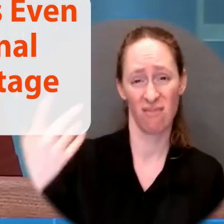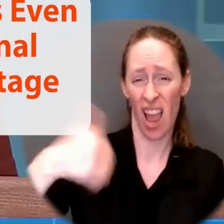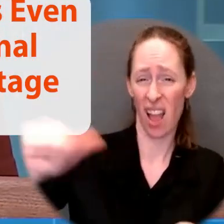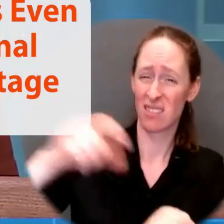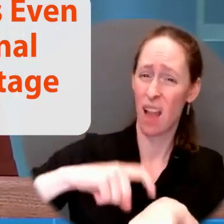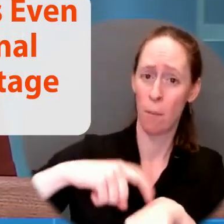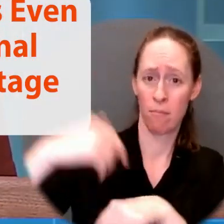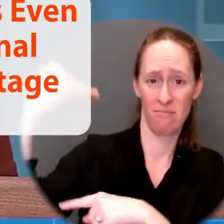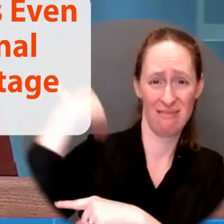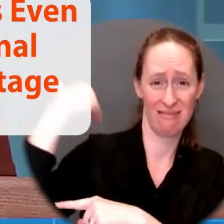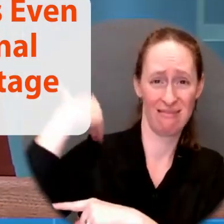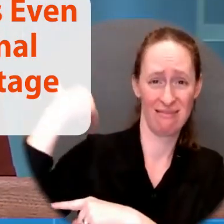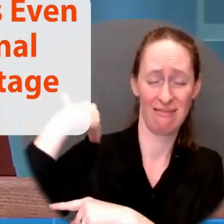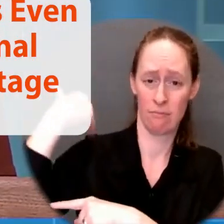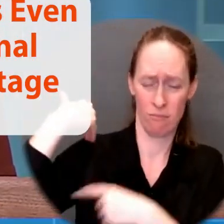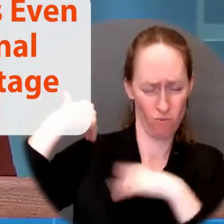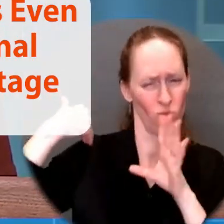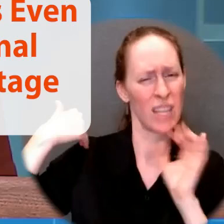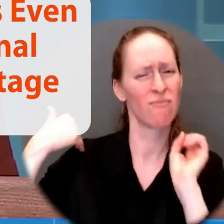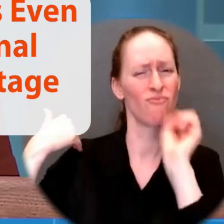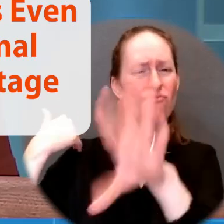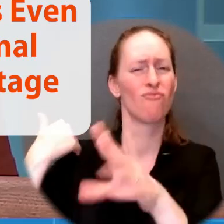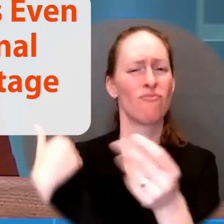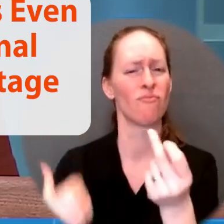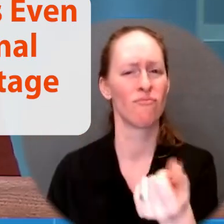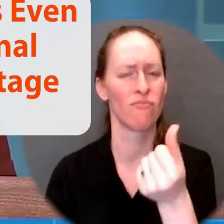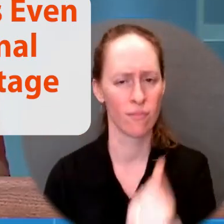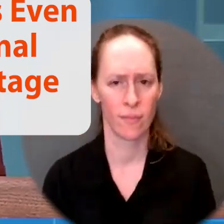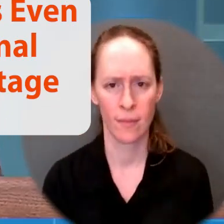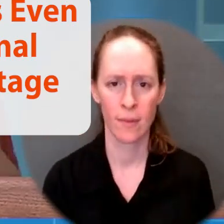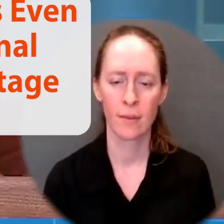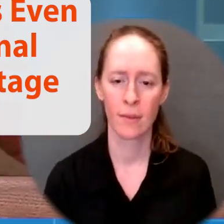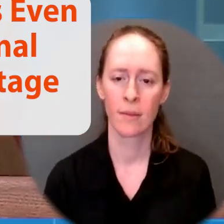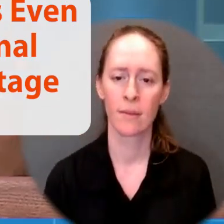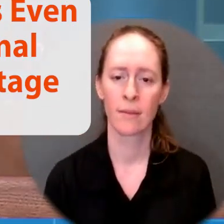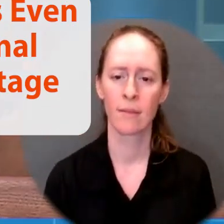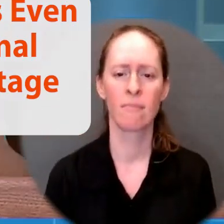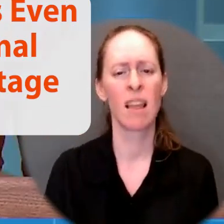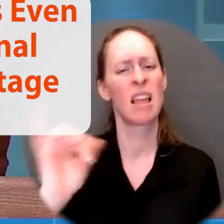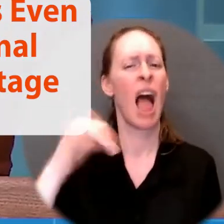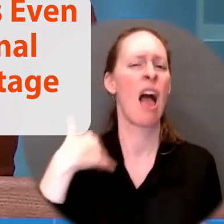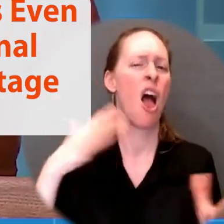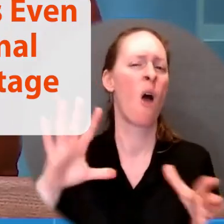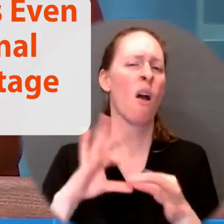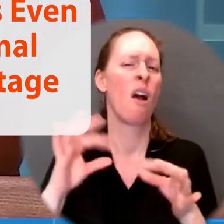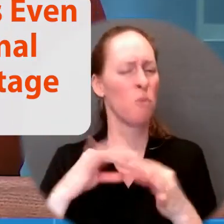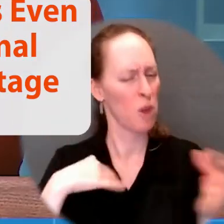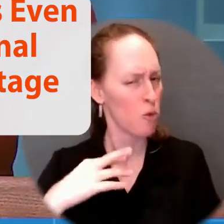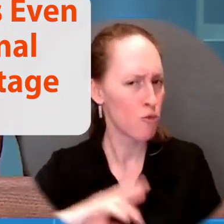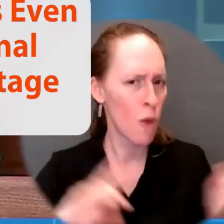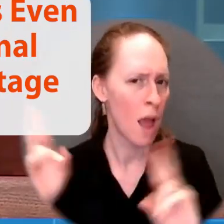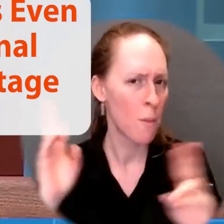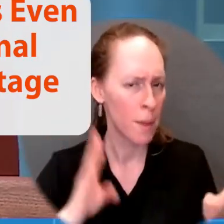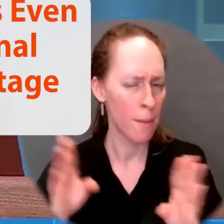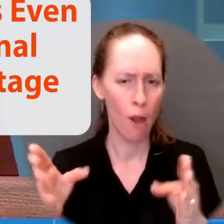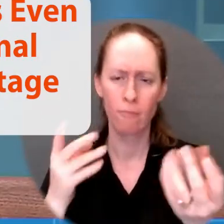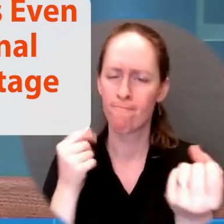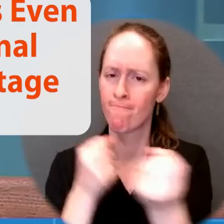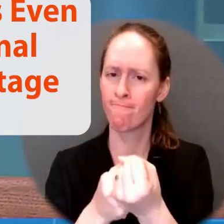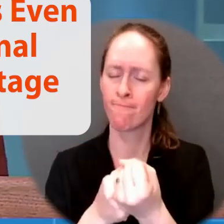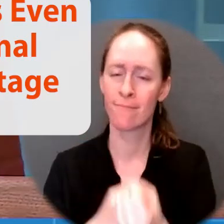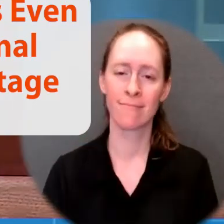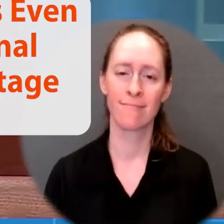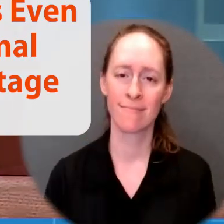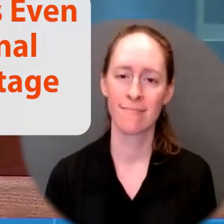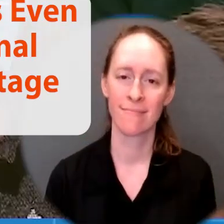that FDA and HHS is managing. But as I just stated, we are ready to help when needed, when those requests come